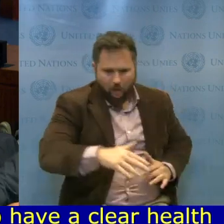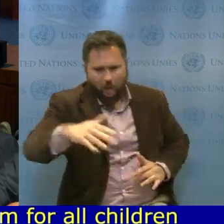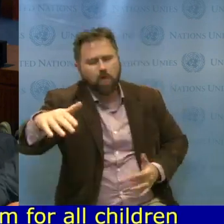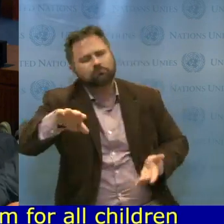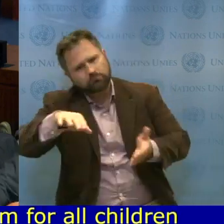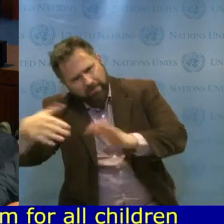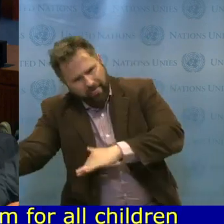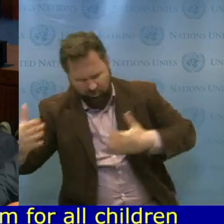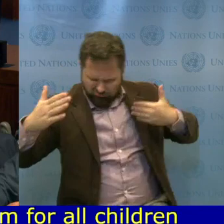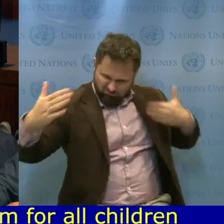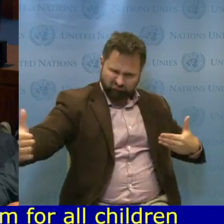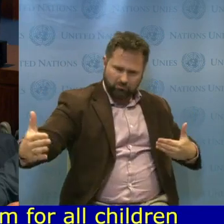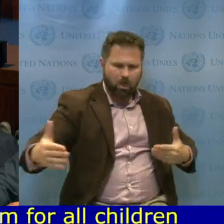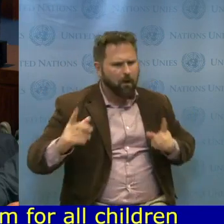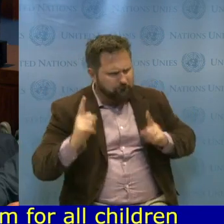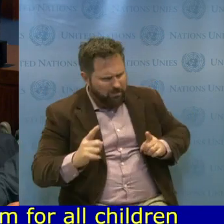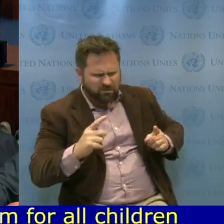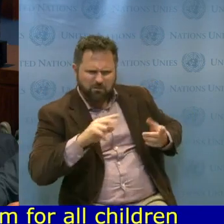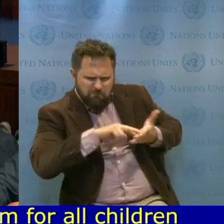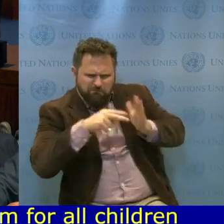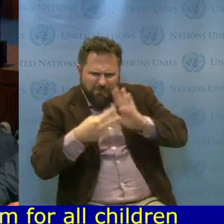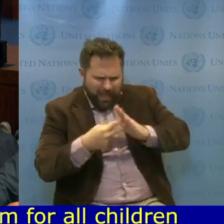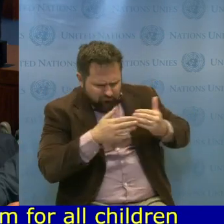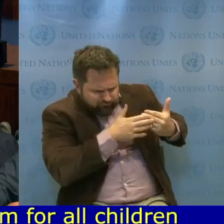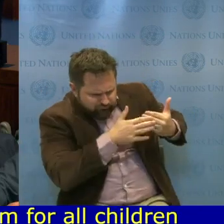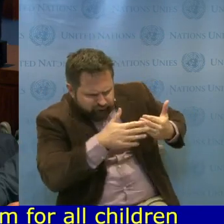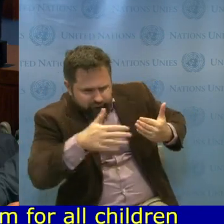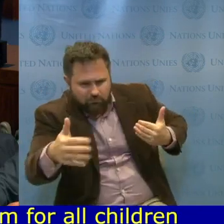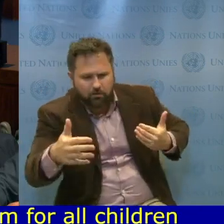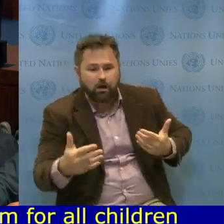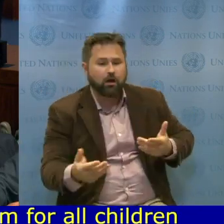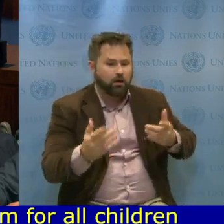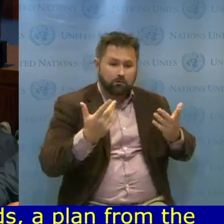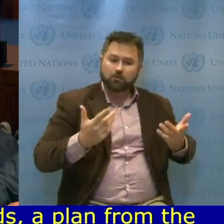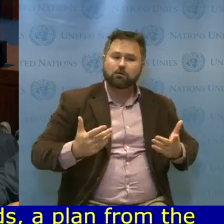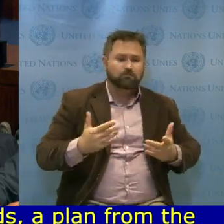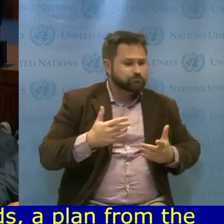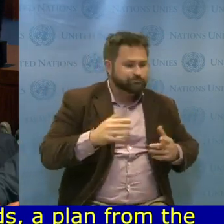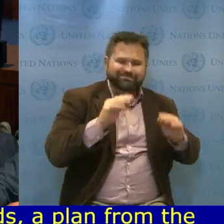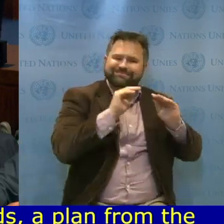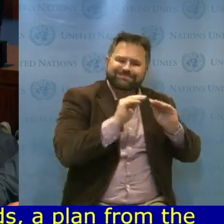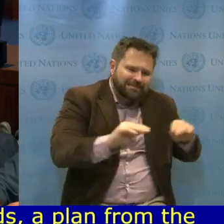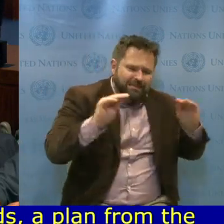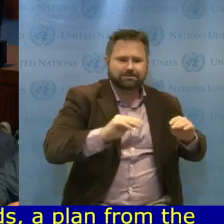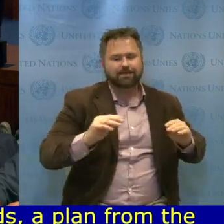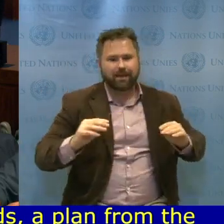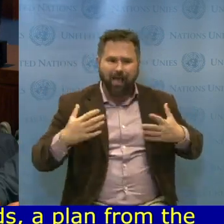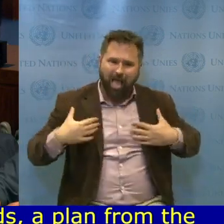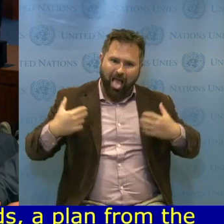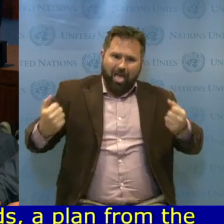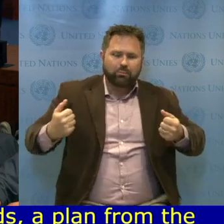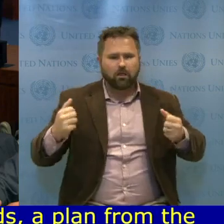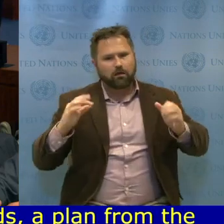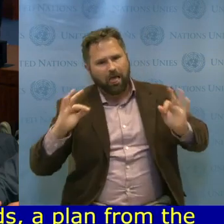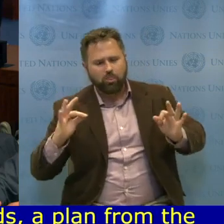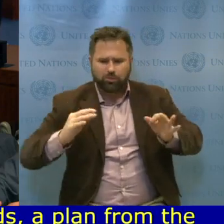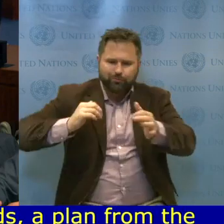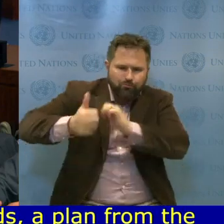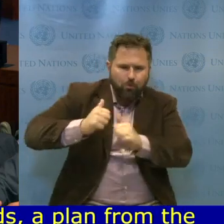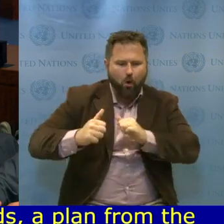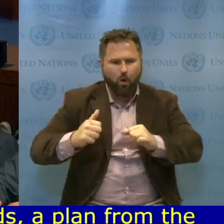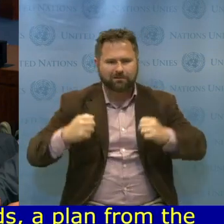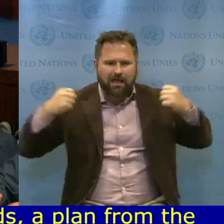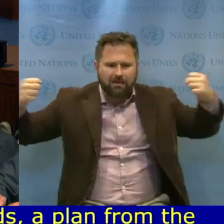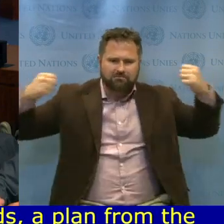physical education and health and the whole issue of exercise came up yesterday in the sports section of